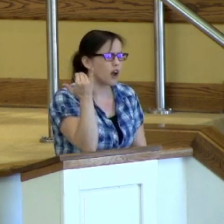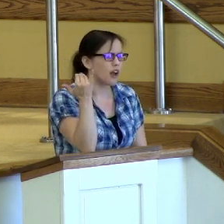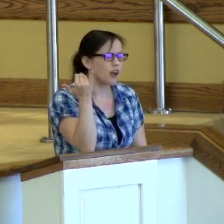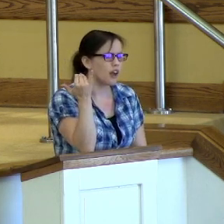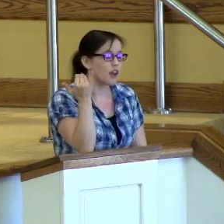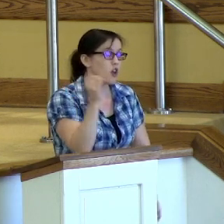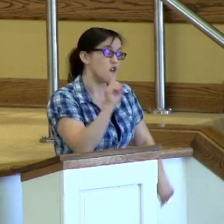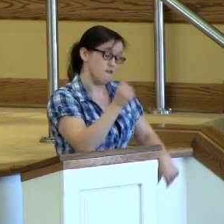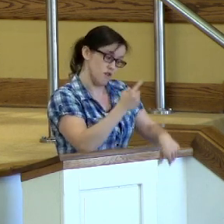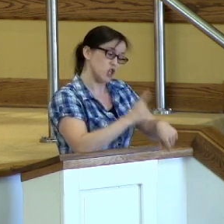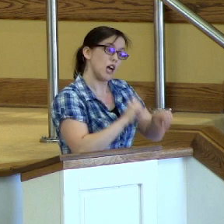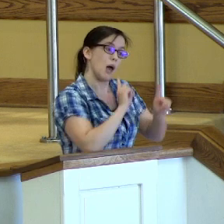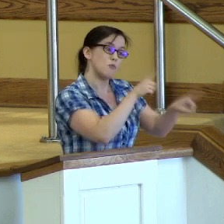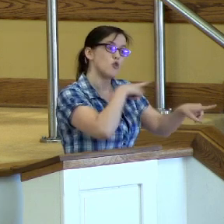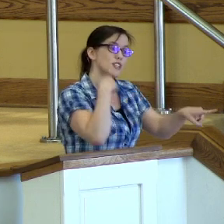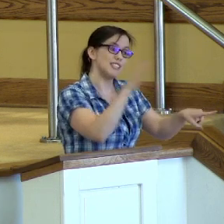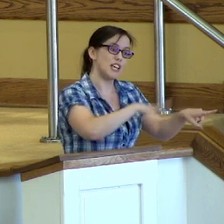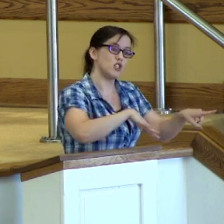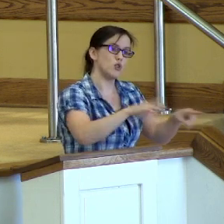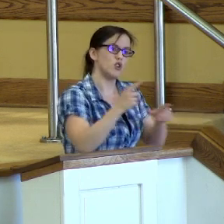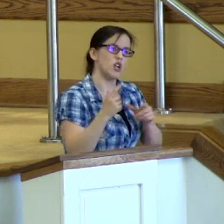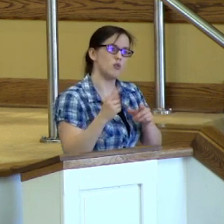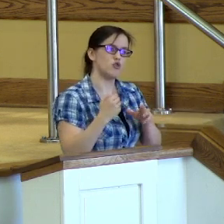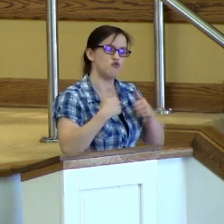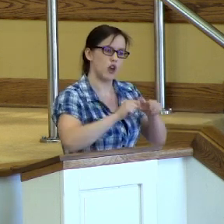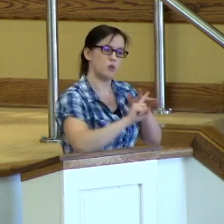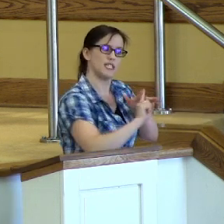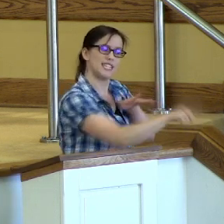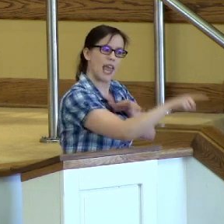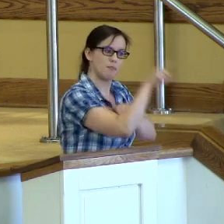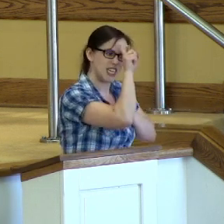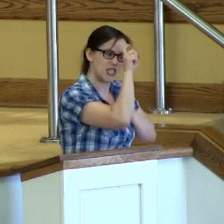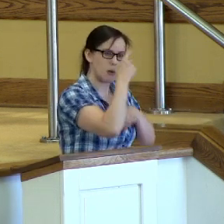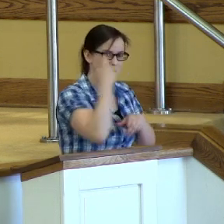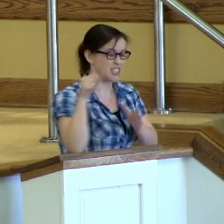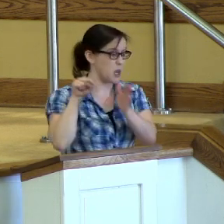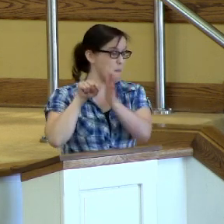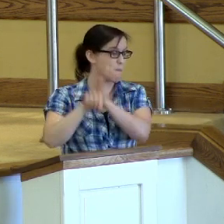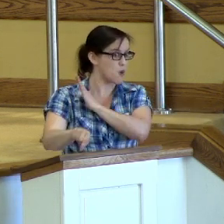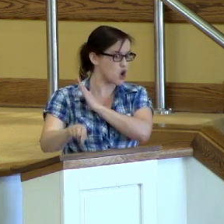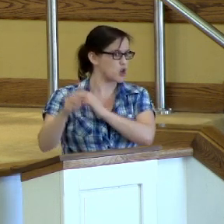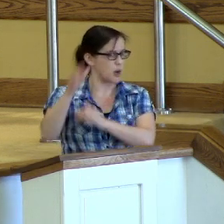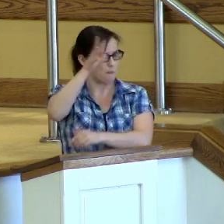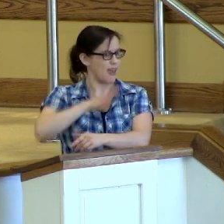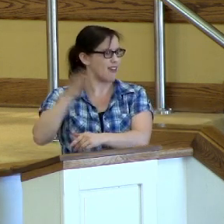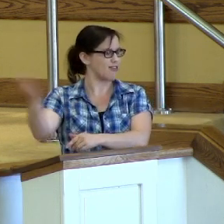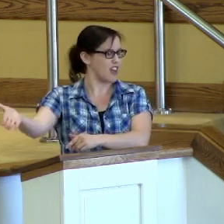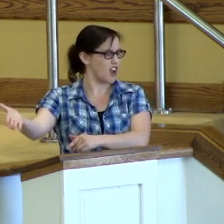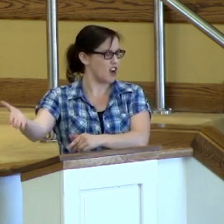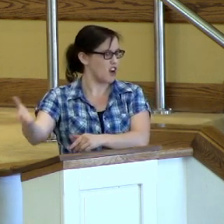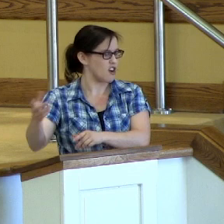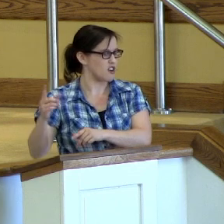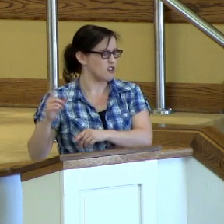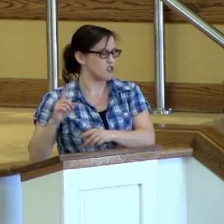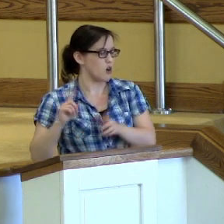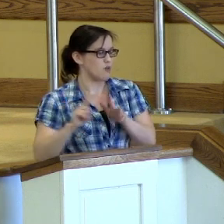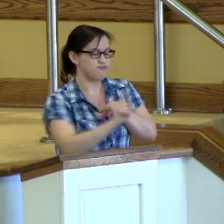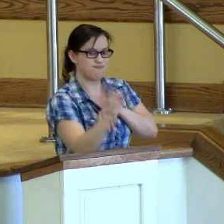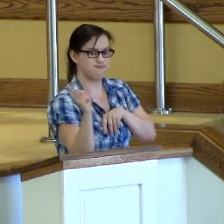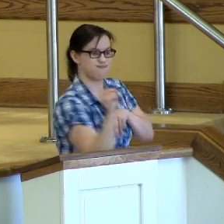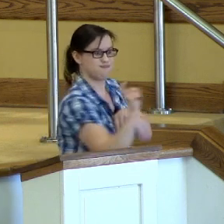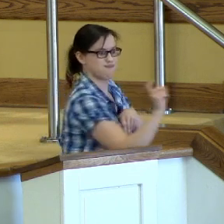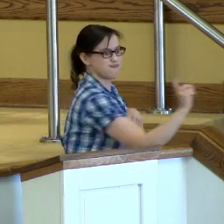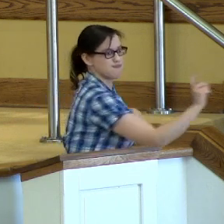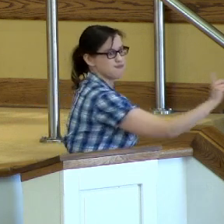from Pharaoh. Because he killed a man and buried him in the sand. How long do you think that's going to last? Amen? You know, it's like that. Then the next